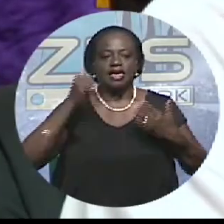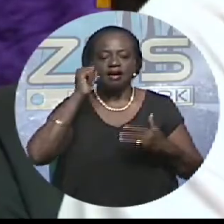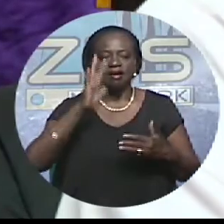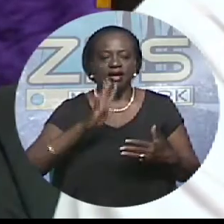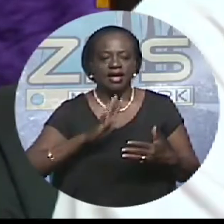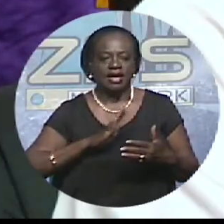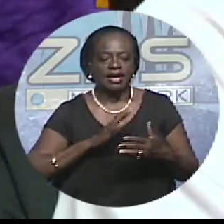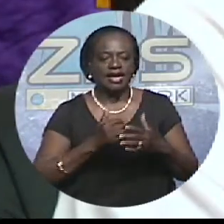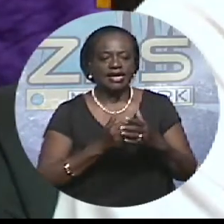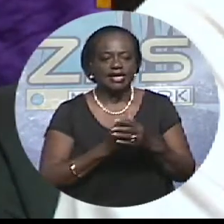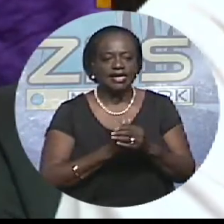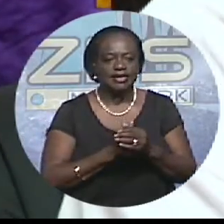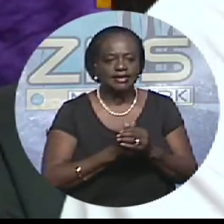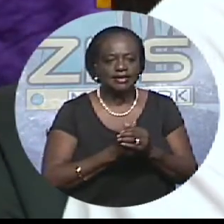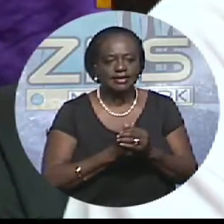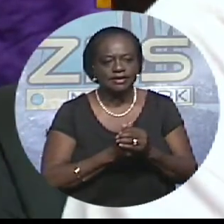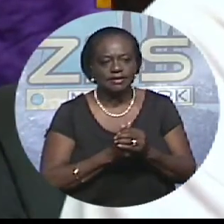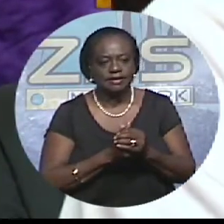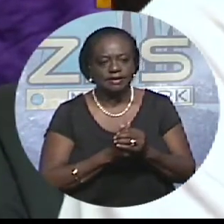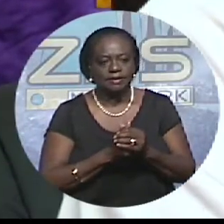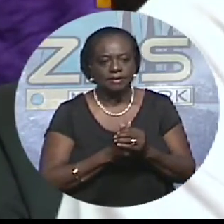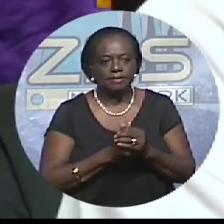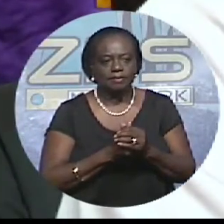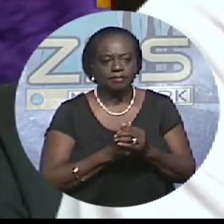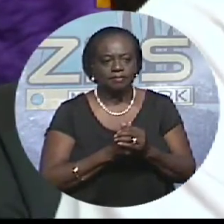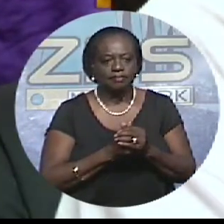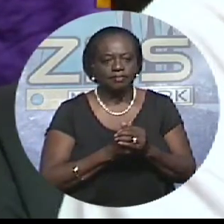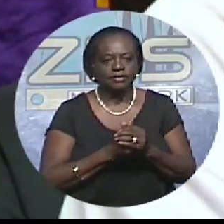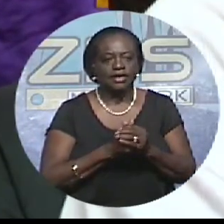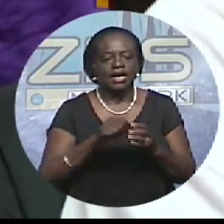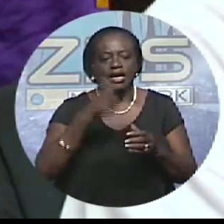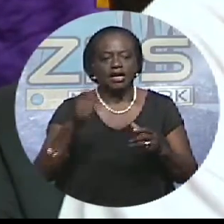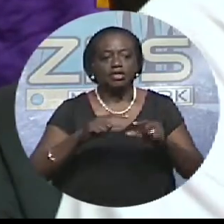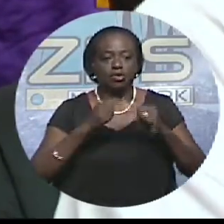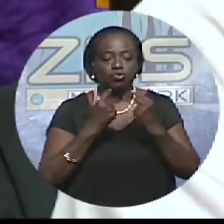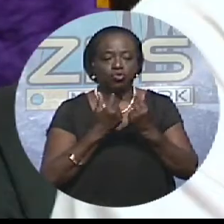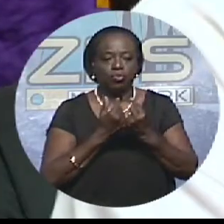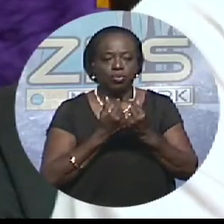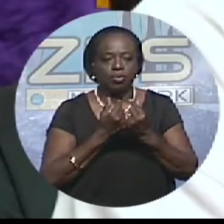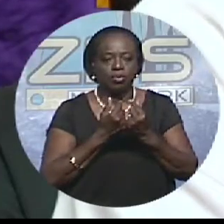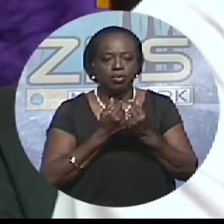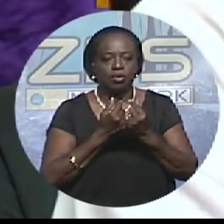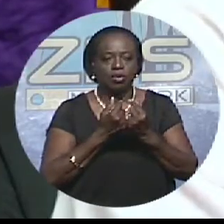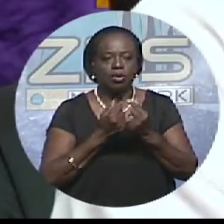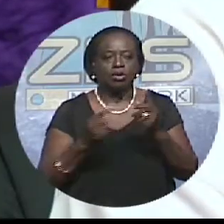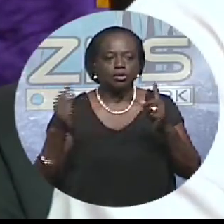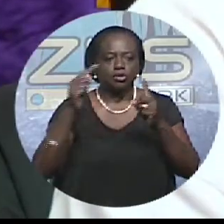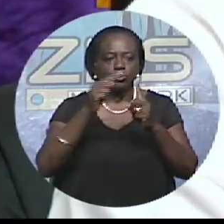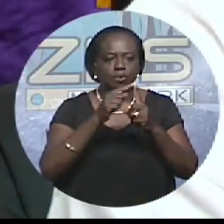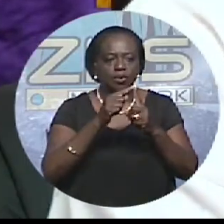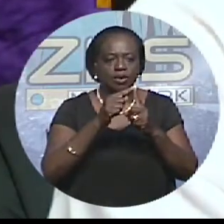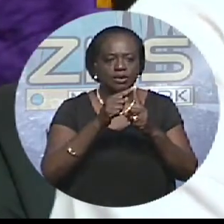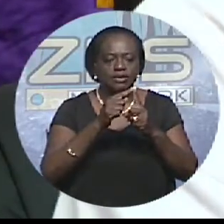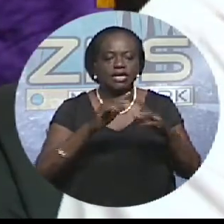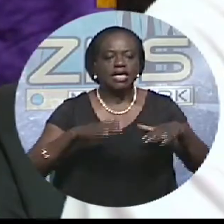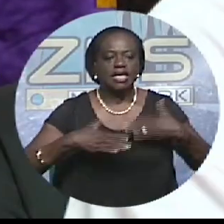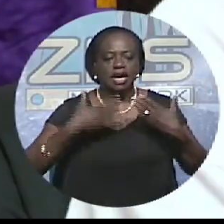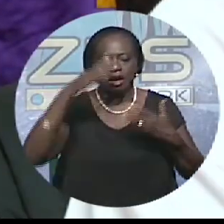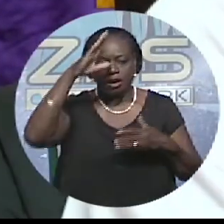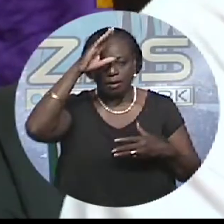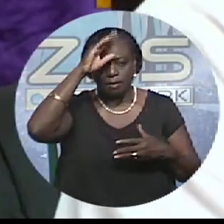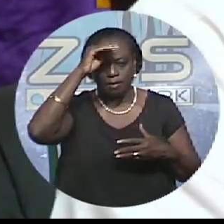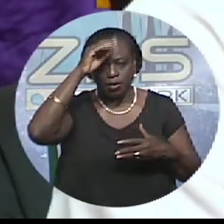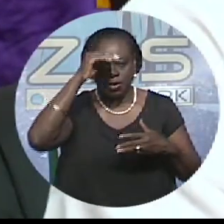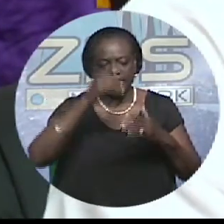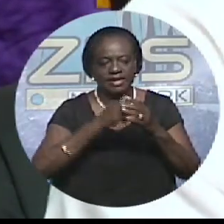of Pythagoras. That is the group that's geared towards the training and the disciplining of young boys. We start